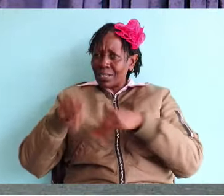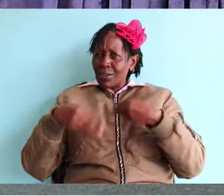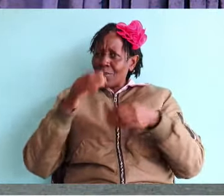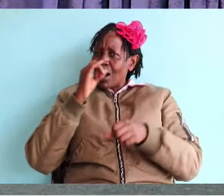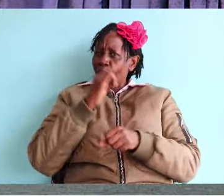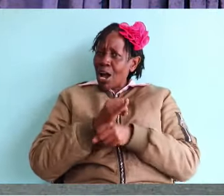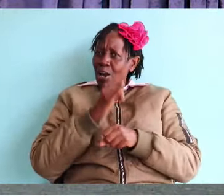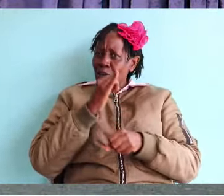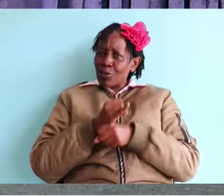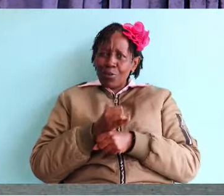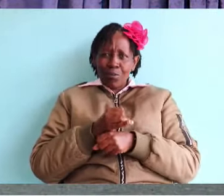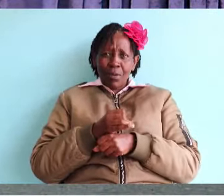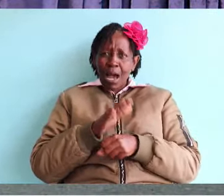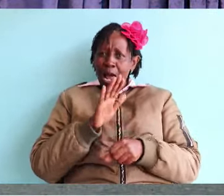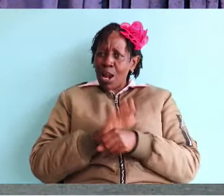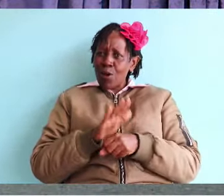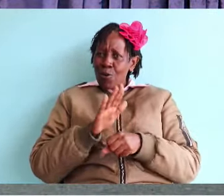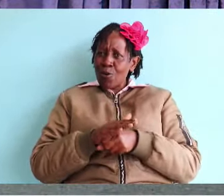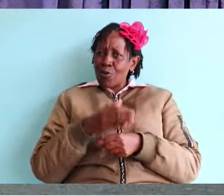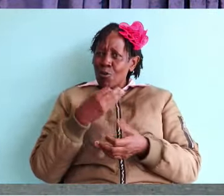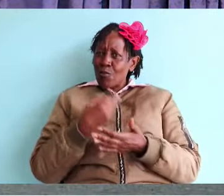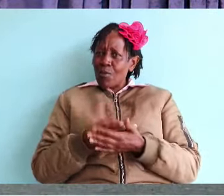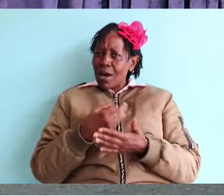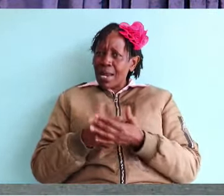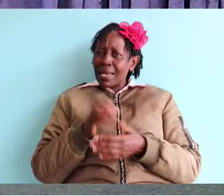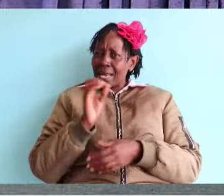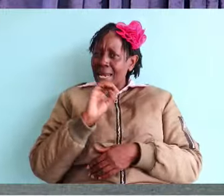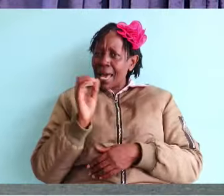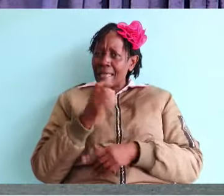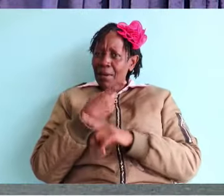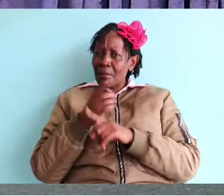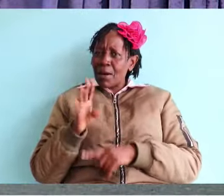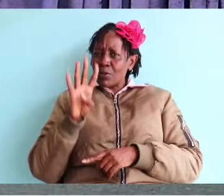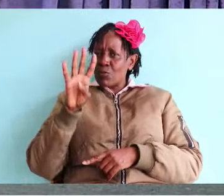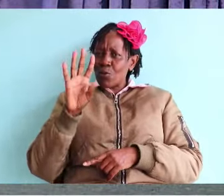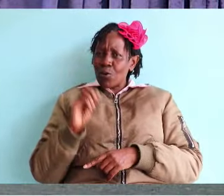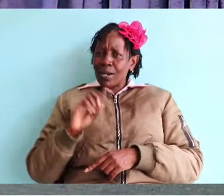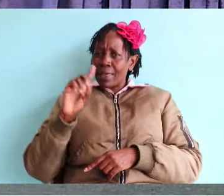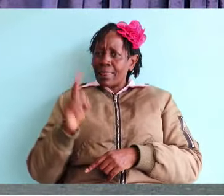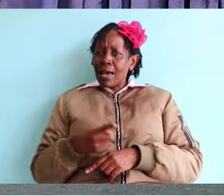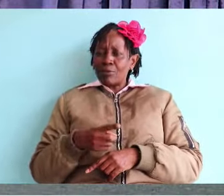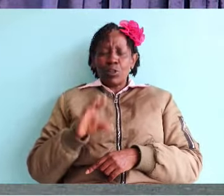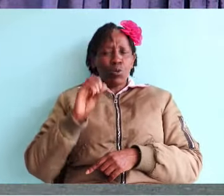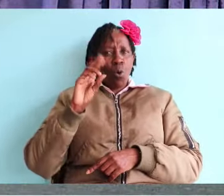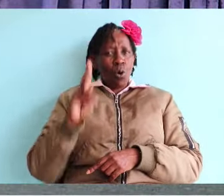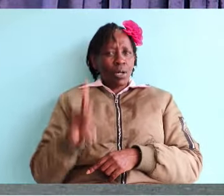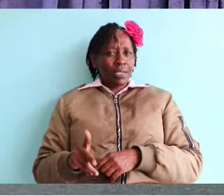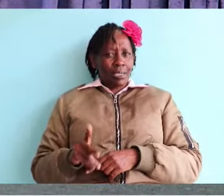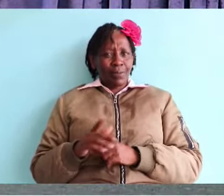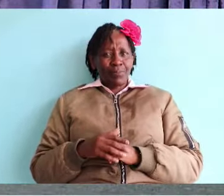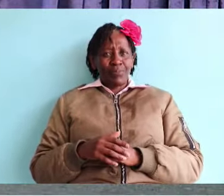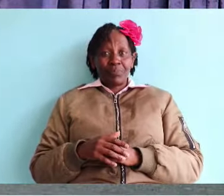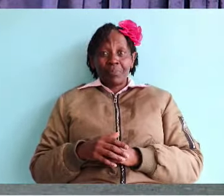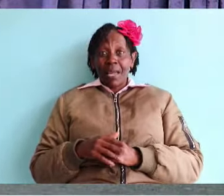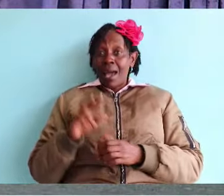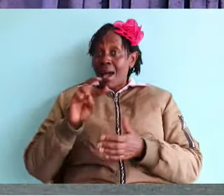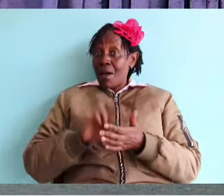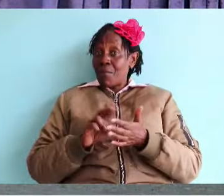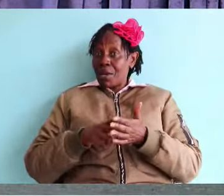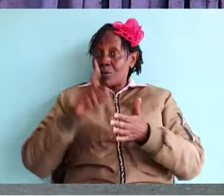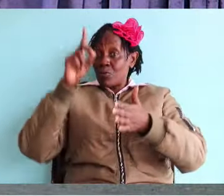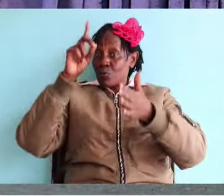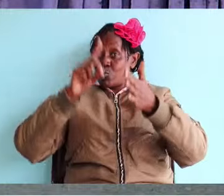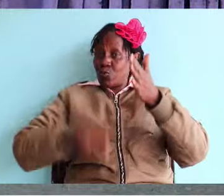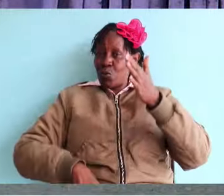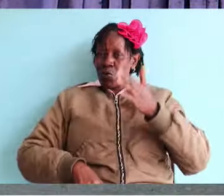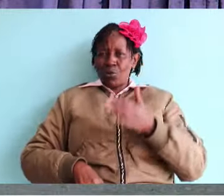lot of money. If I can just get 40,000, I'll just be okay, you know? And I mean, that to